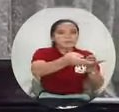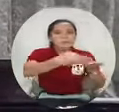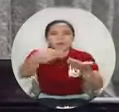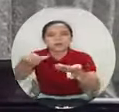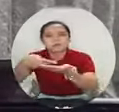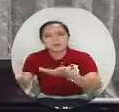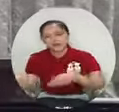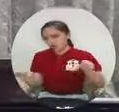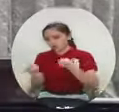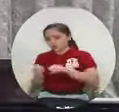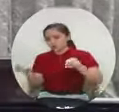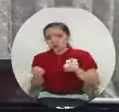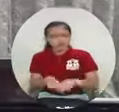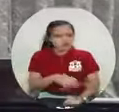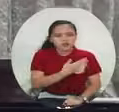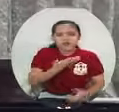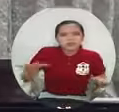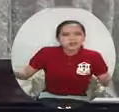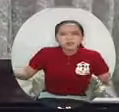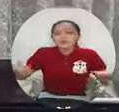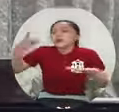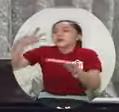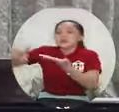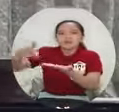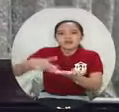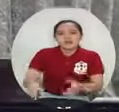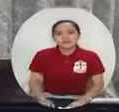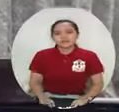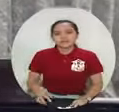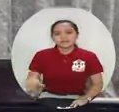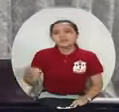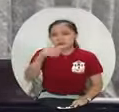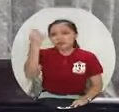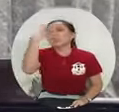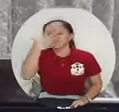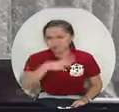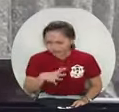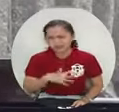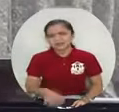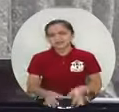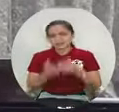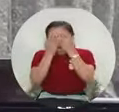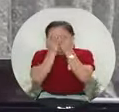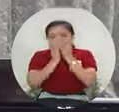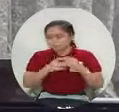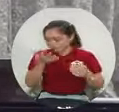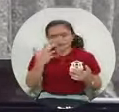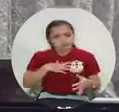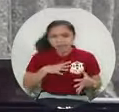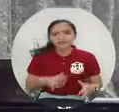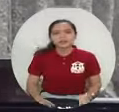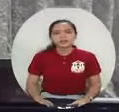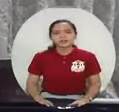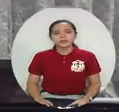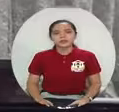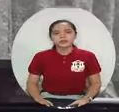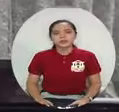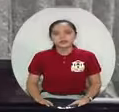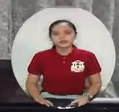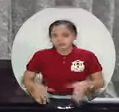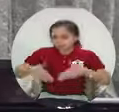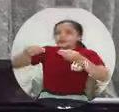is God's desire, God's plan, it will always work out the way God wants it to be done. He